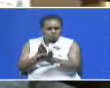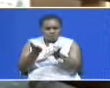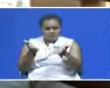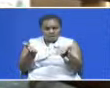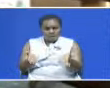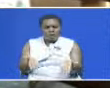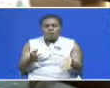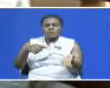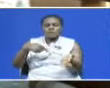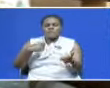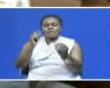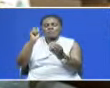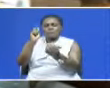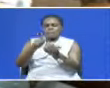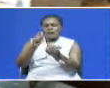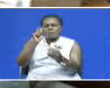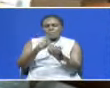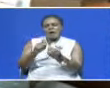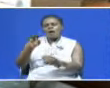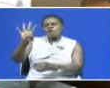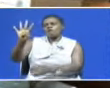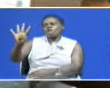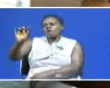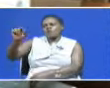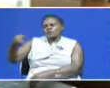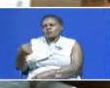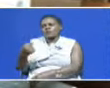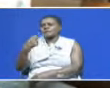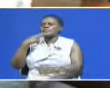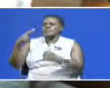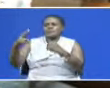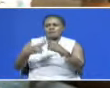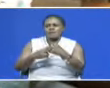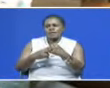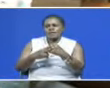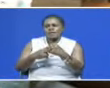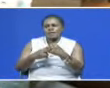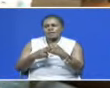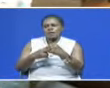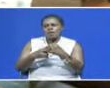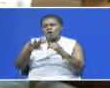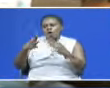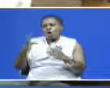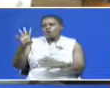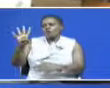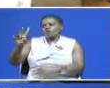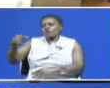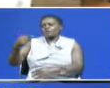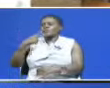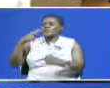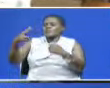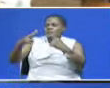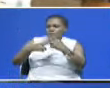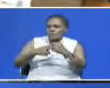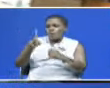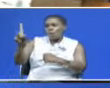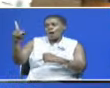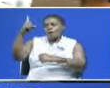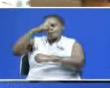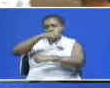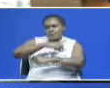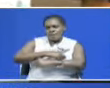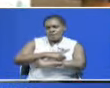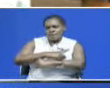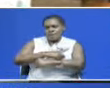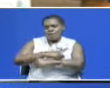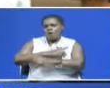we actually are able to test up to 4,700 or undertake up to 4,700 tests per day in